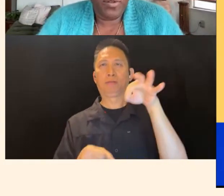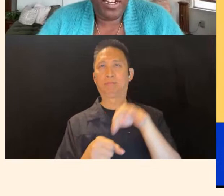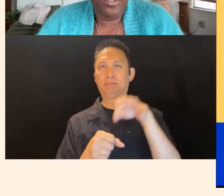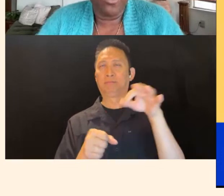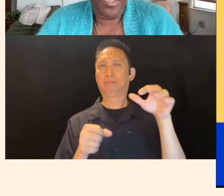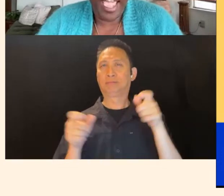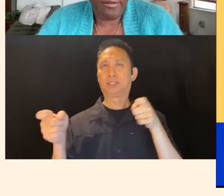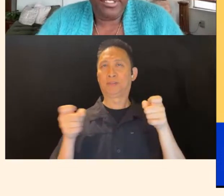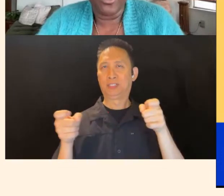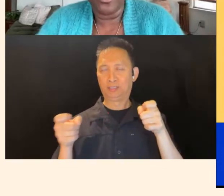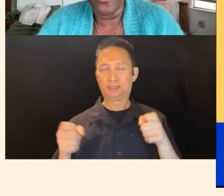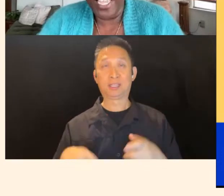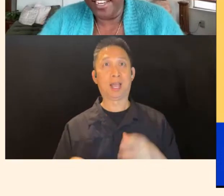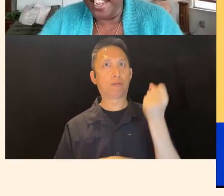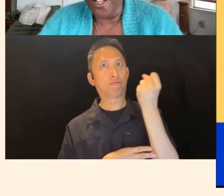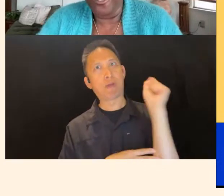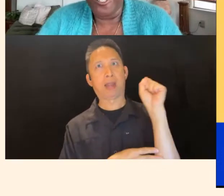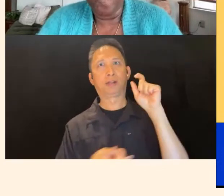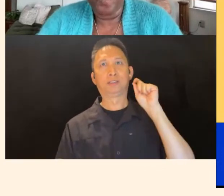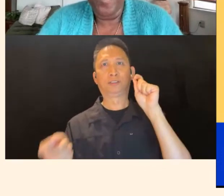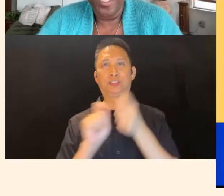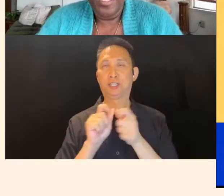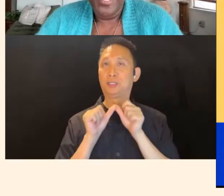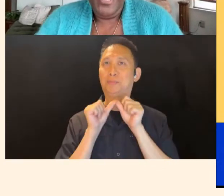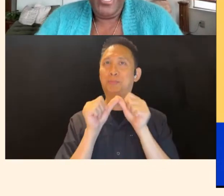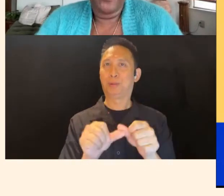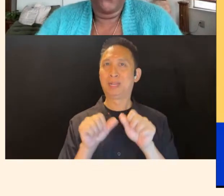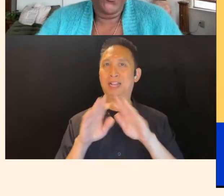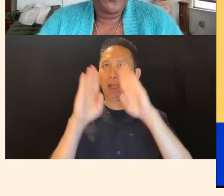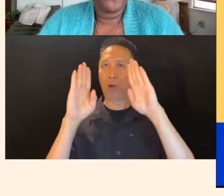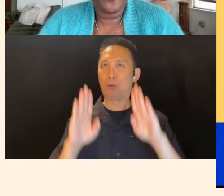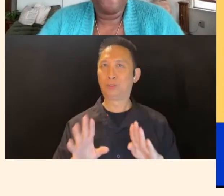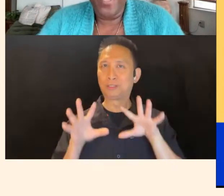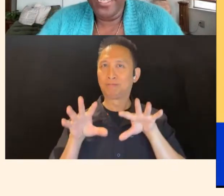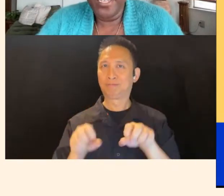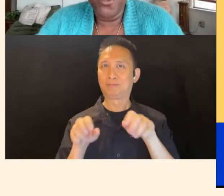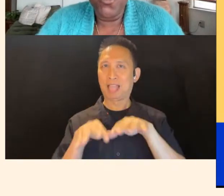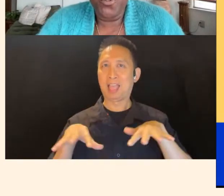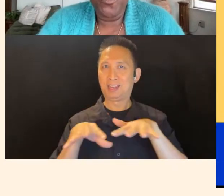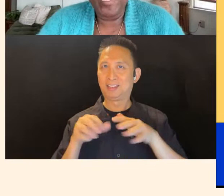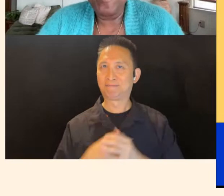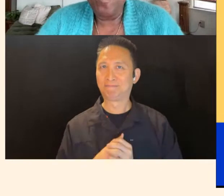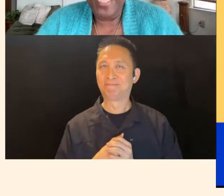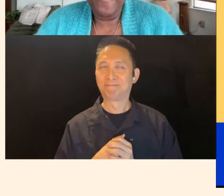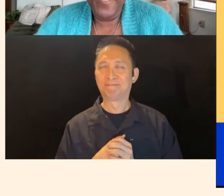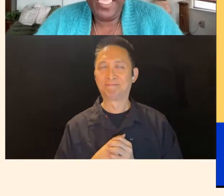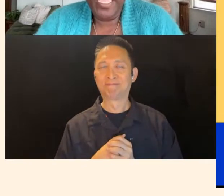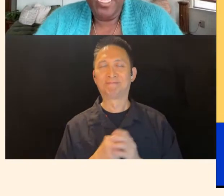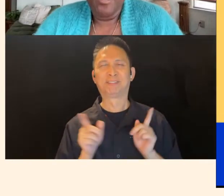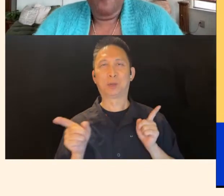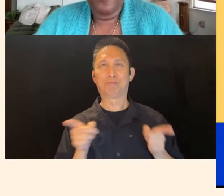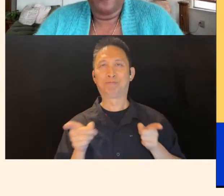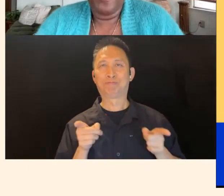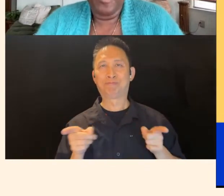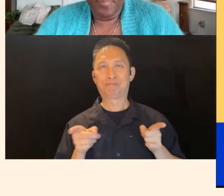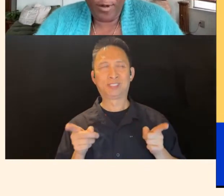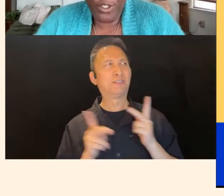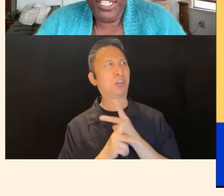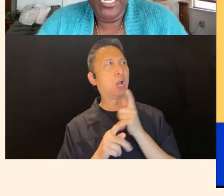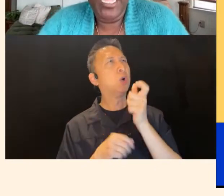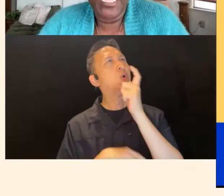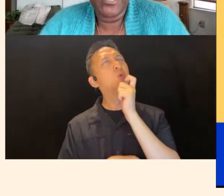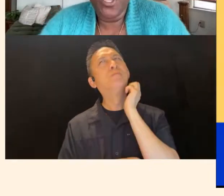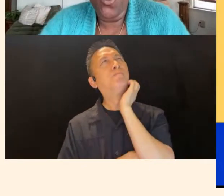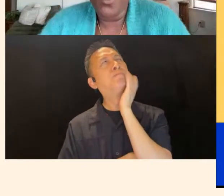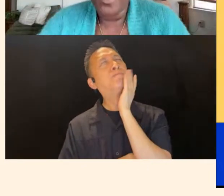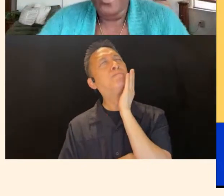our communities through the acquisition of land and housing. And in order to start finding who those people might be,